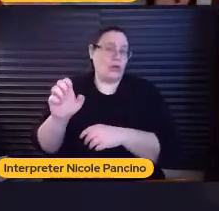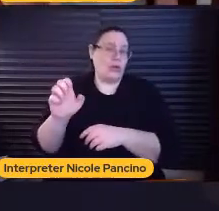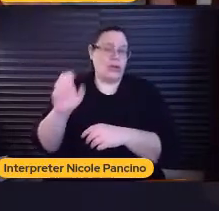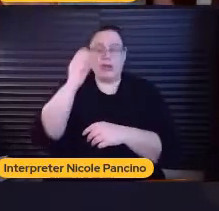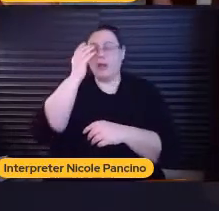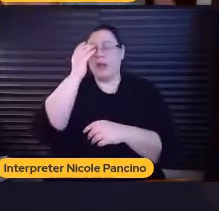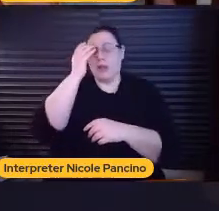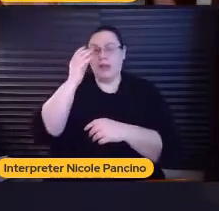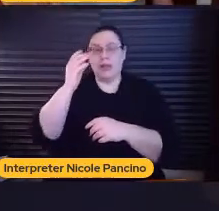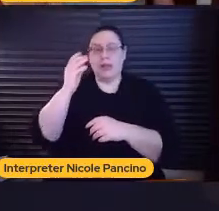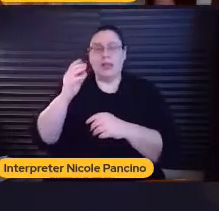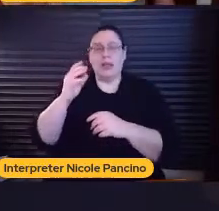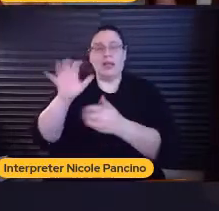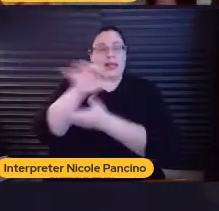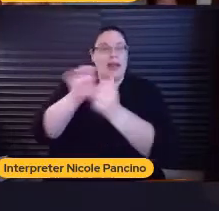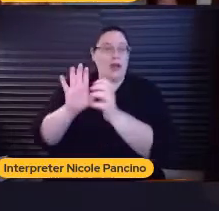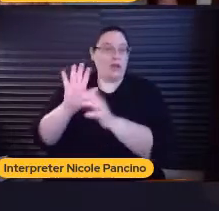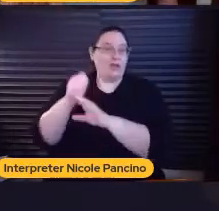CloudFormation,